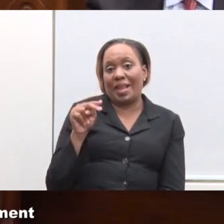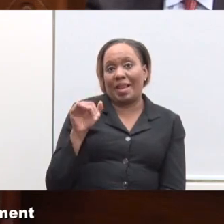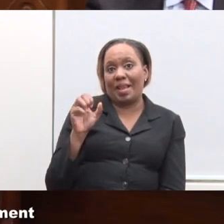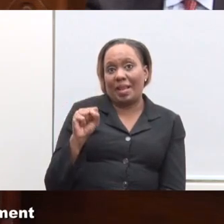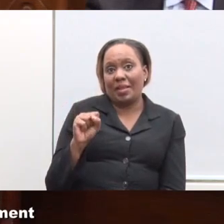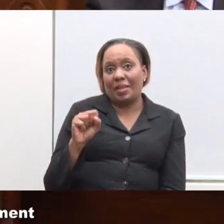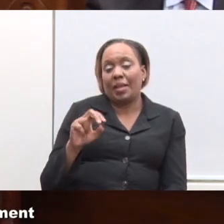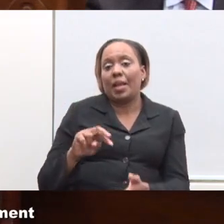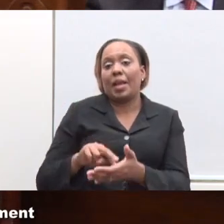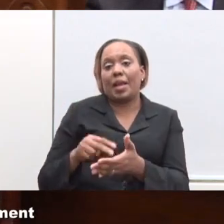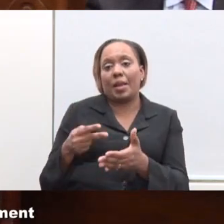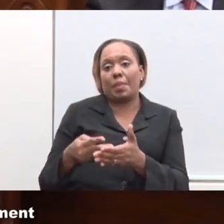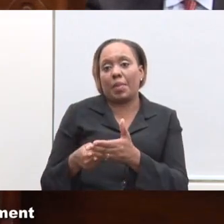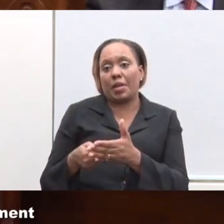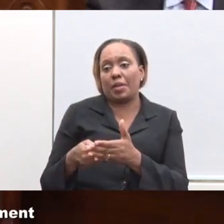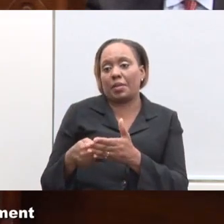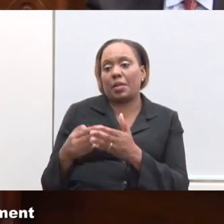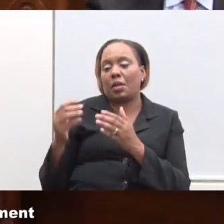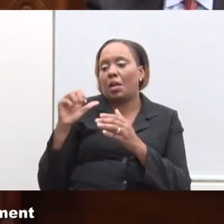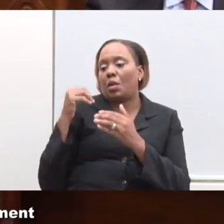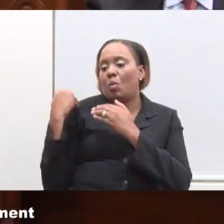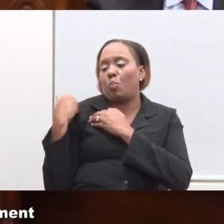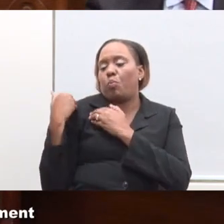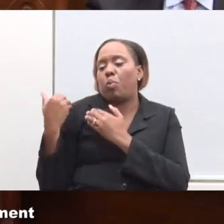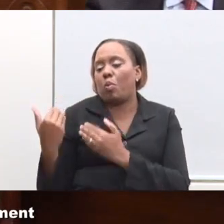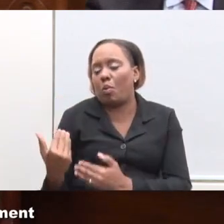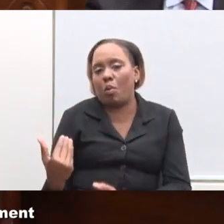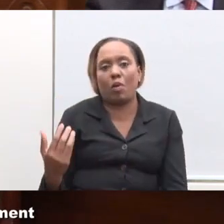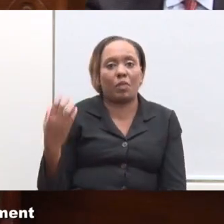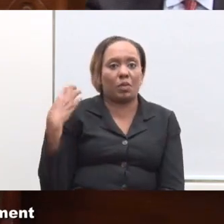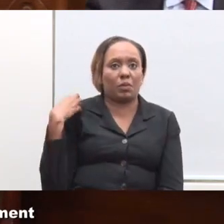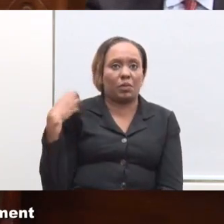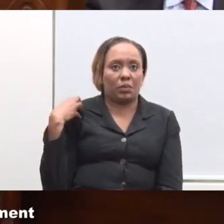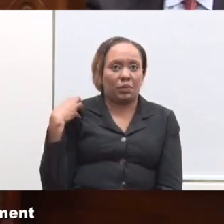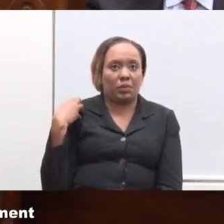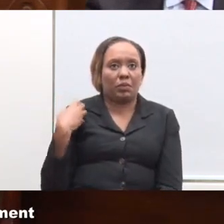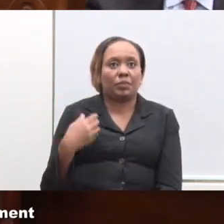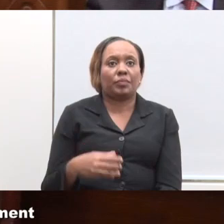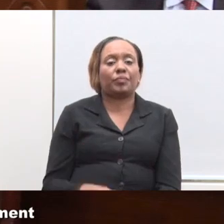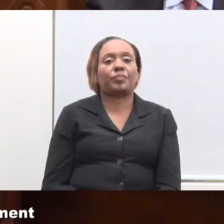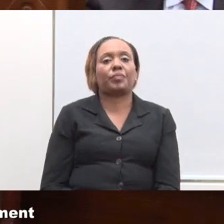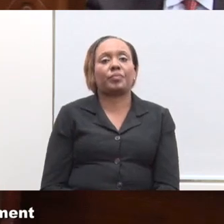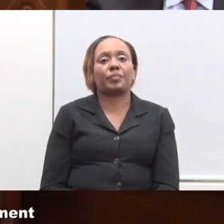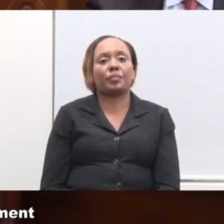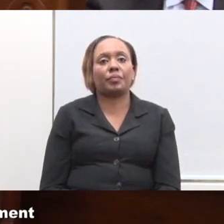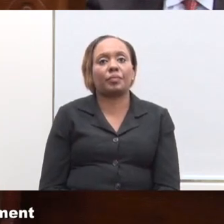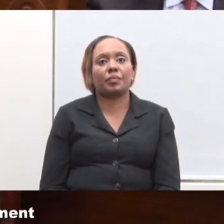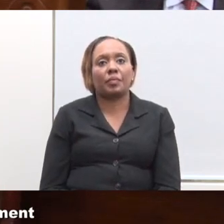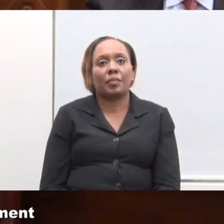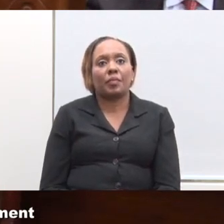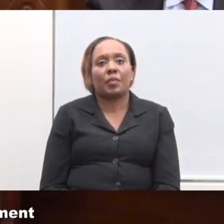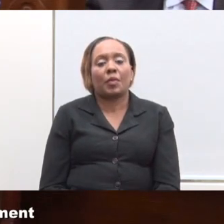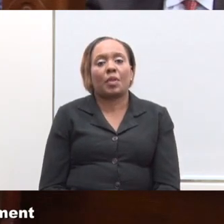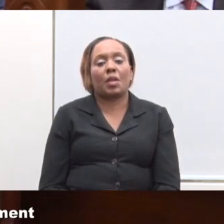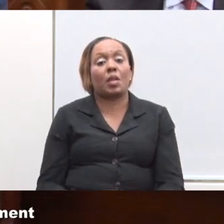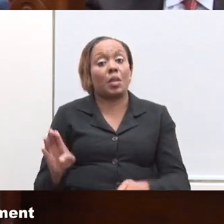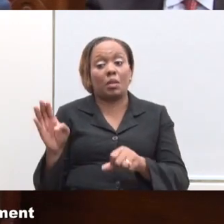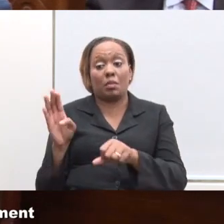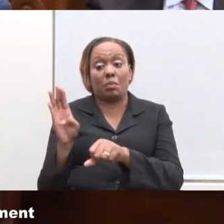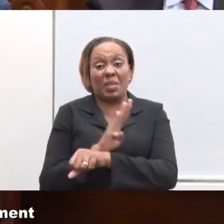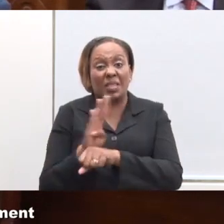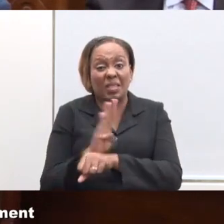your statutory amount. Remember what I said, Mr. Speaker? The businesses in this sector, they spend money on wages,